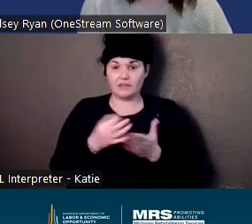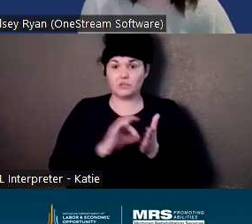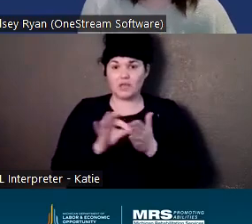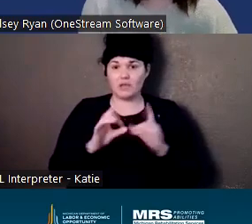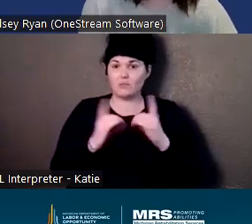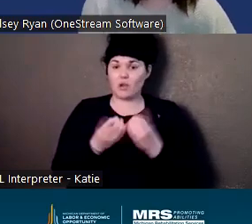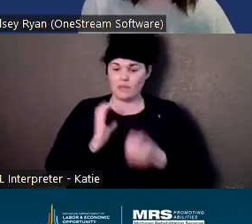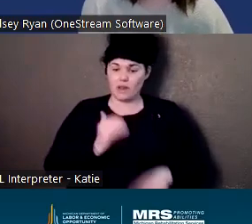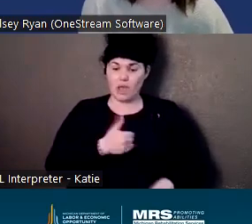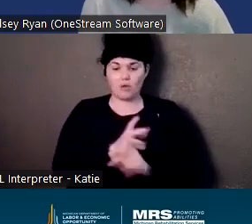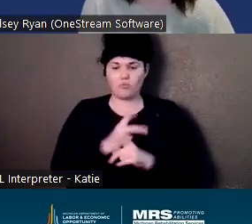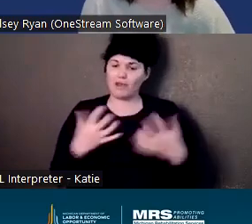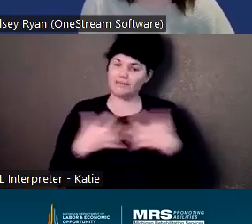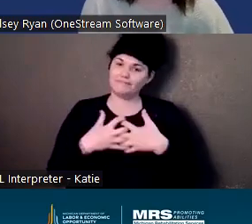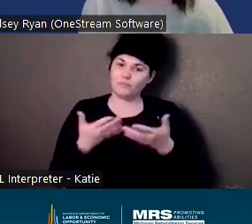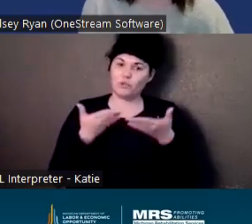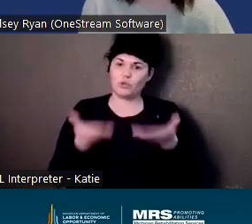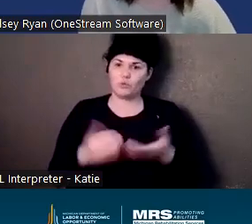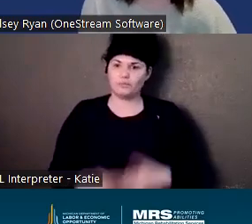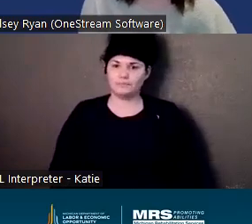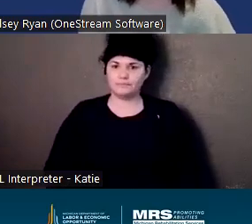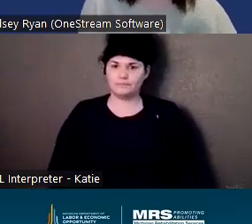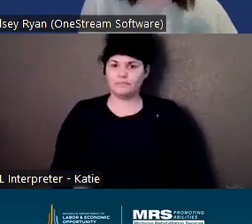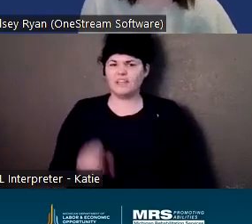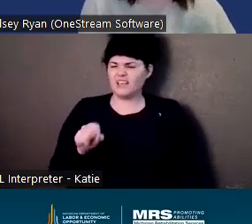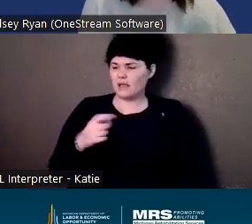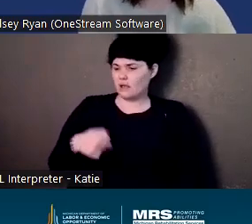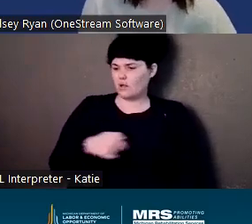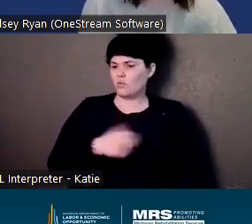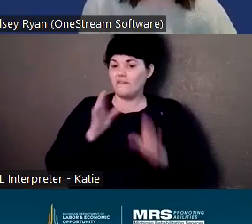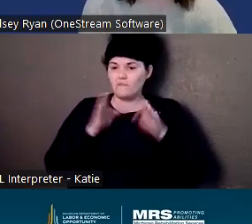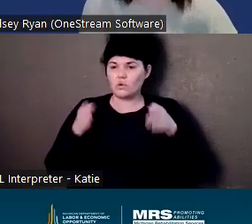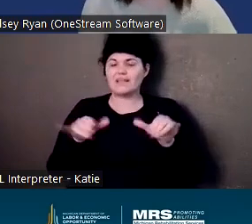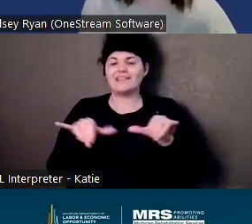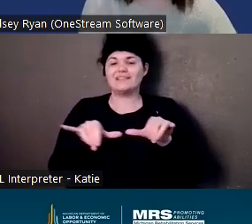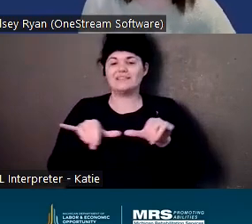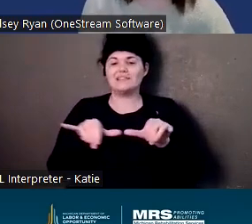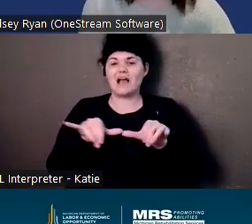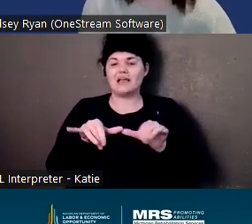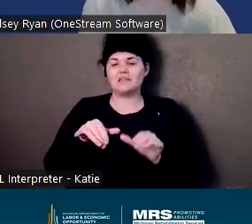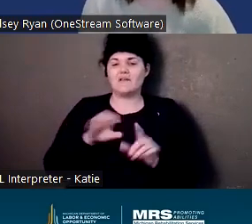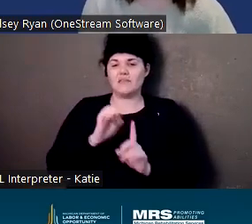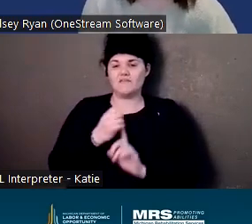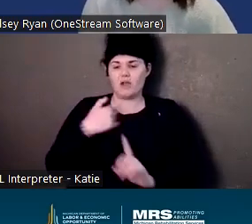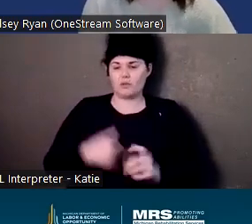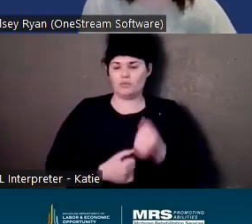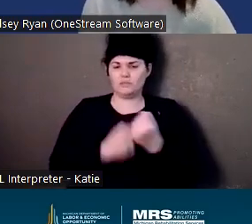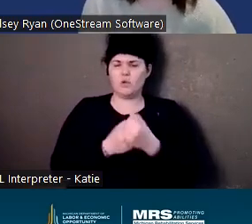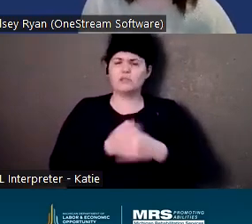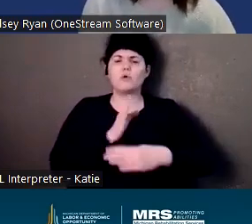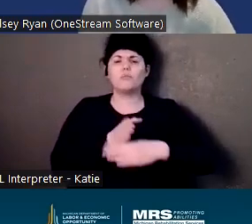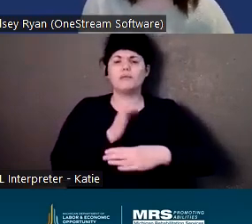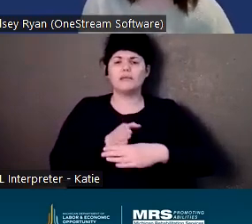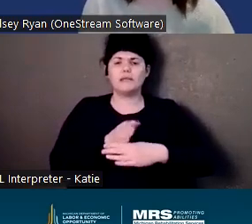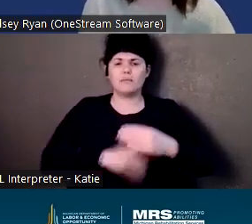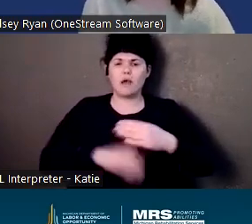Okay. Yeah, we more or less focus on the size of the environment that we support. So mainly medium to enterprise scale